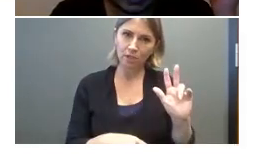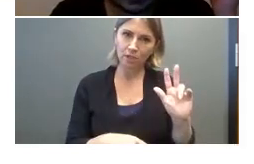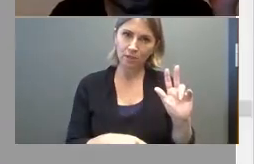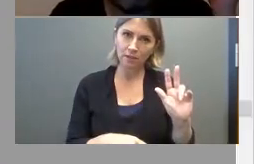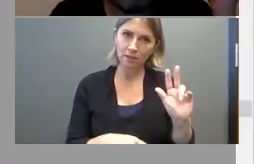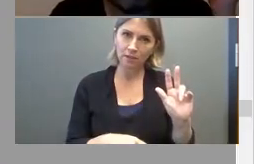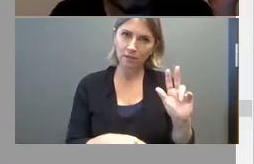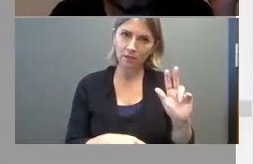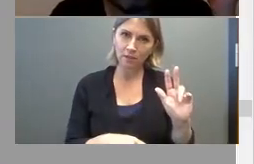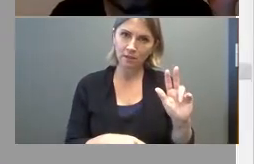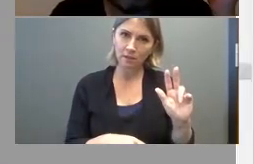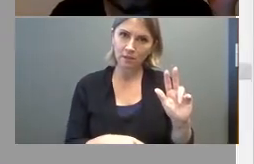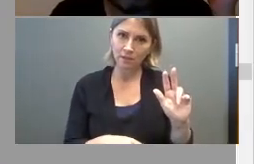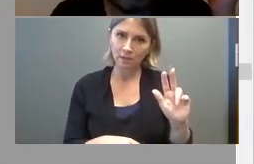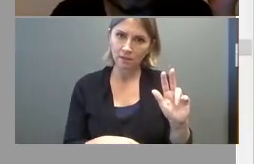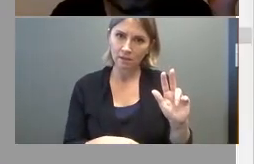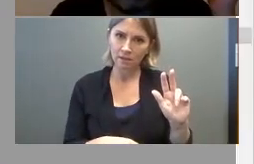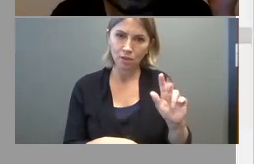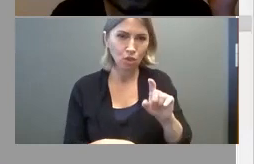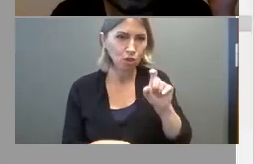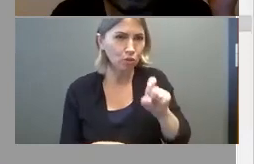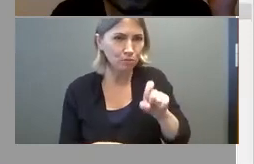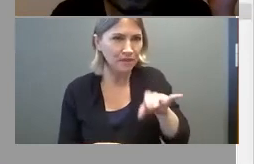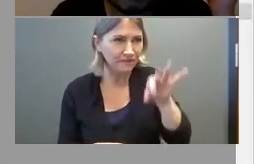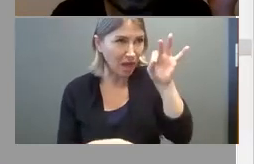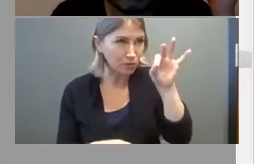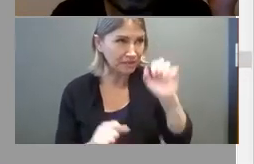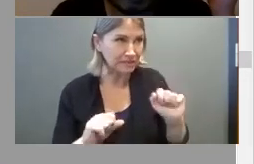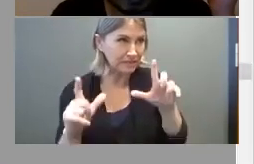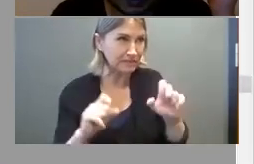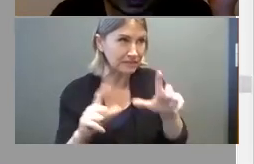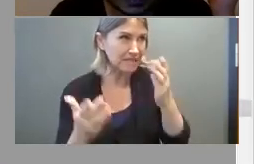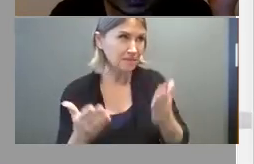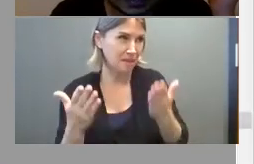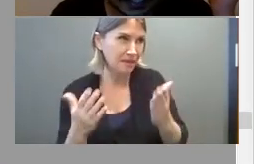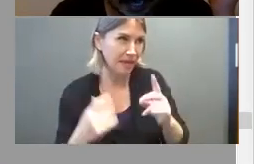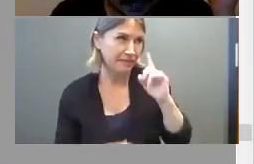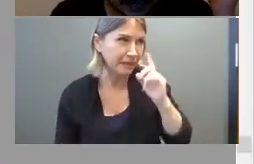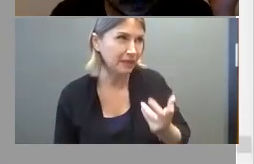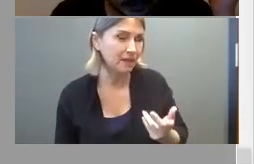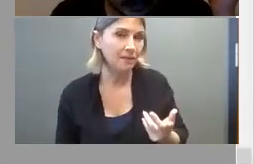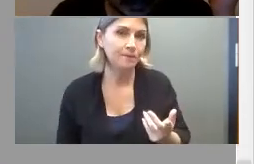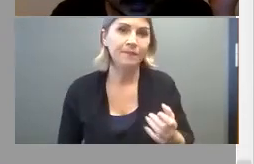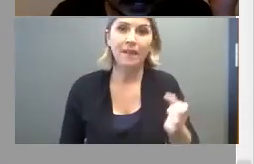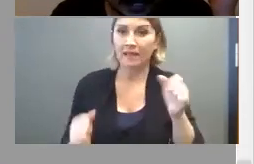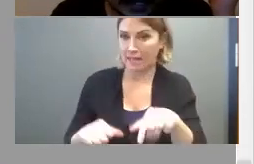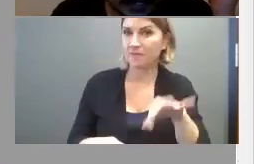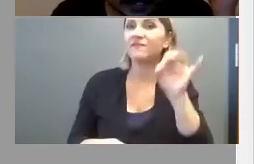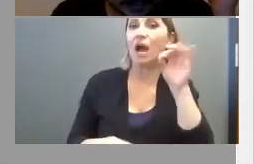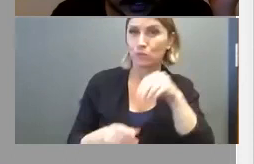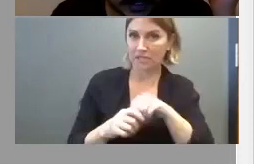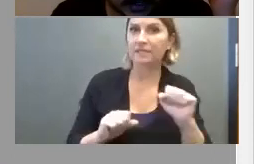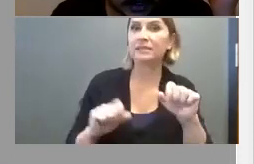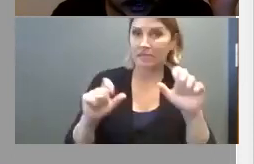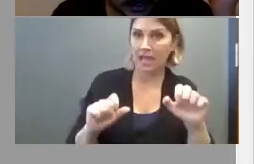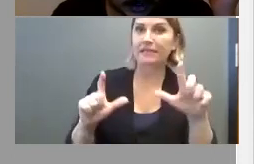Okay, if it could be found in the slides, then maybe I could look it up. It can be found in the slides, and